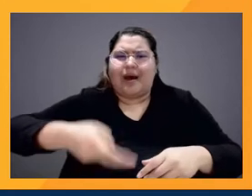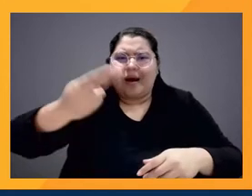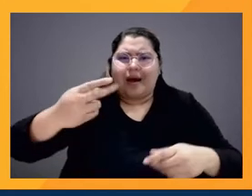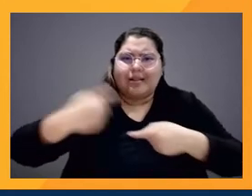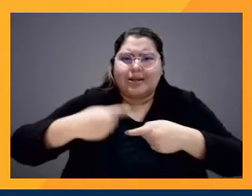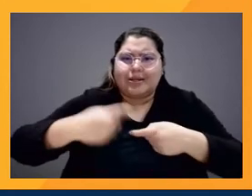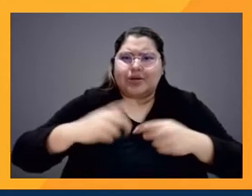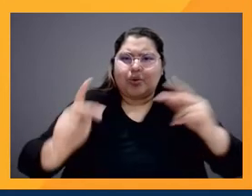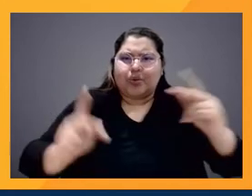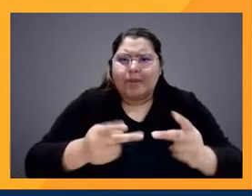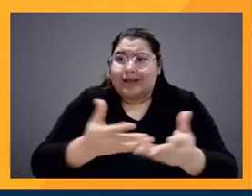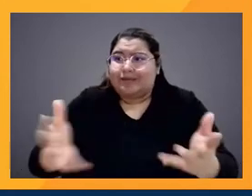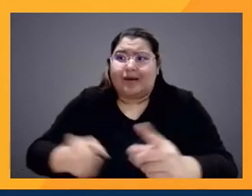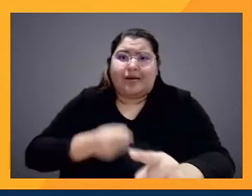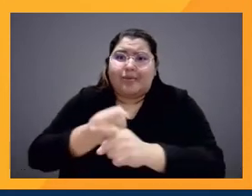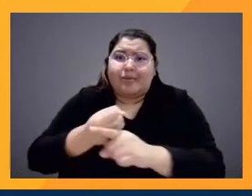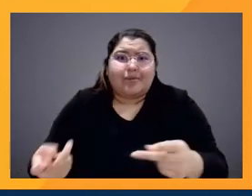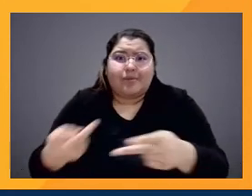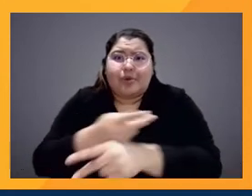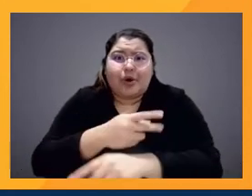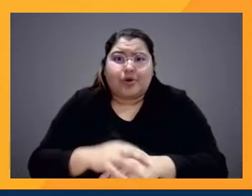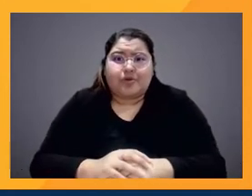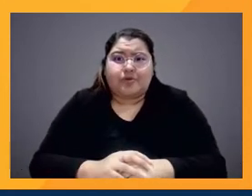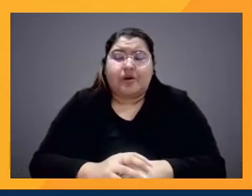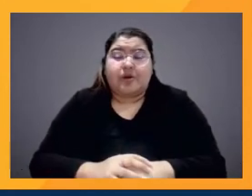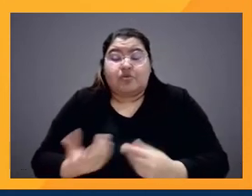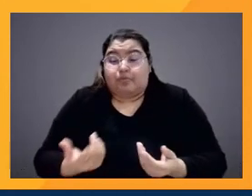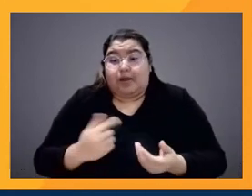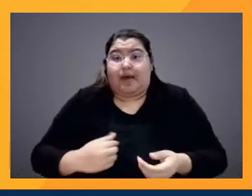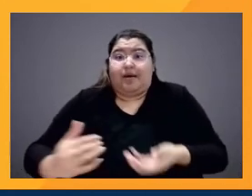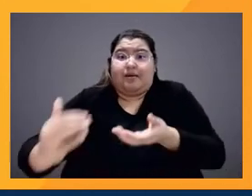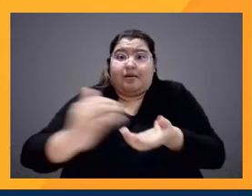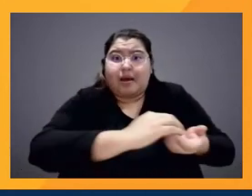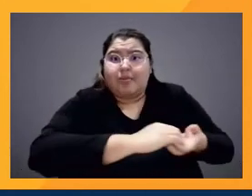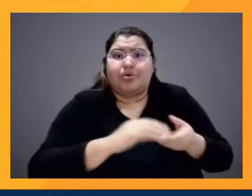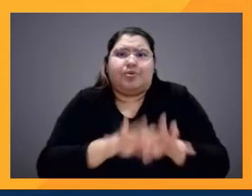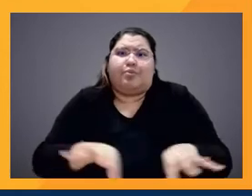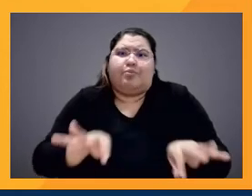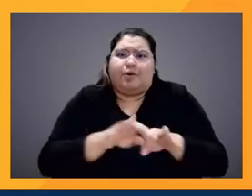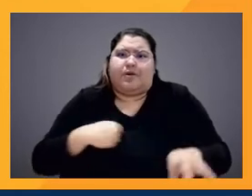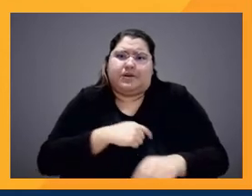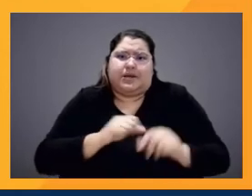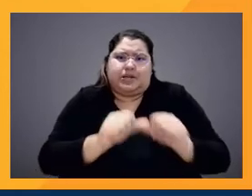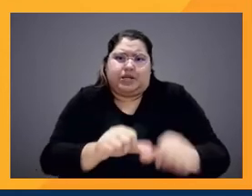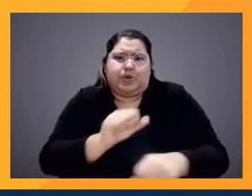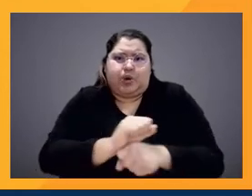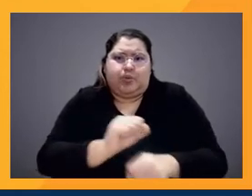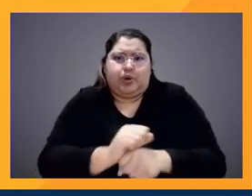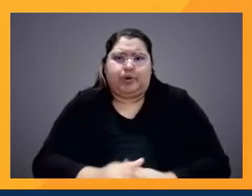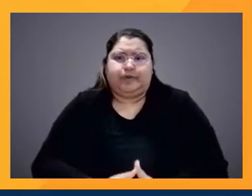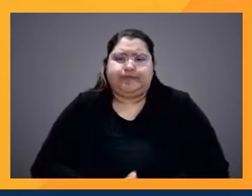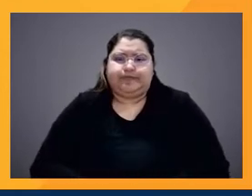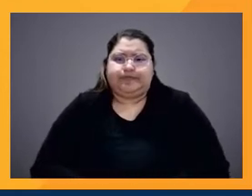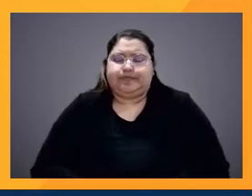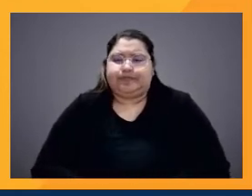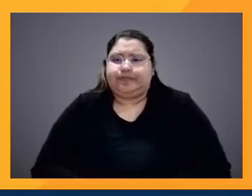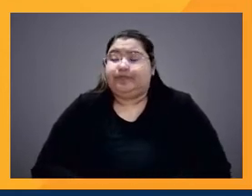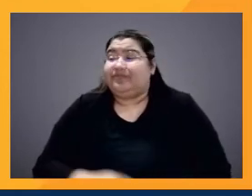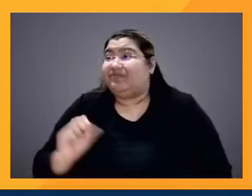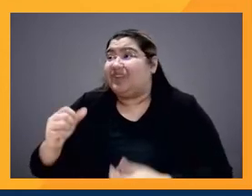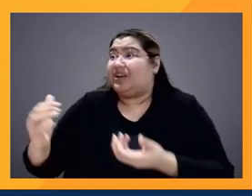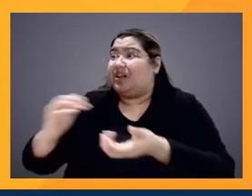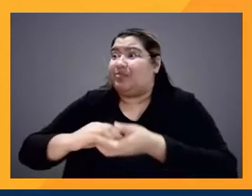number of people thinking through that home sharing, access to economic empowerment using our tool, right? So partnering with